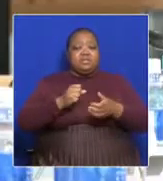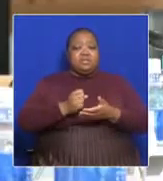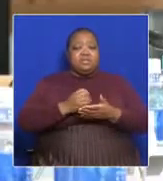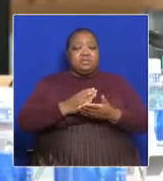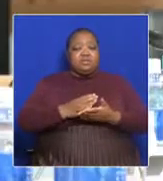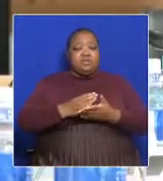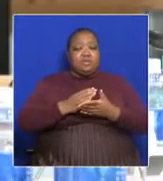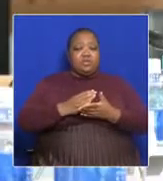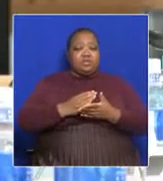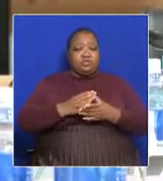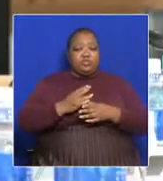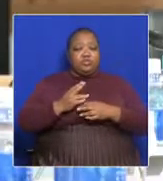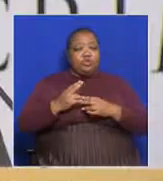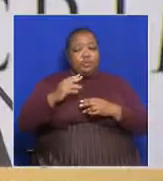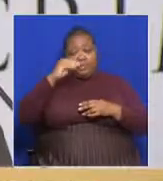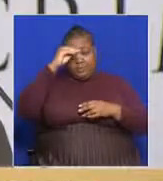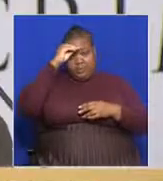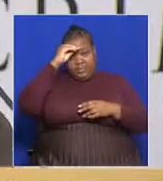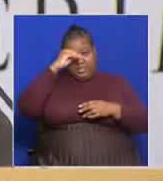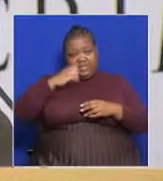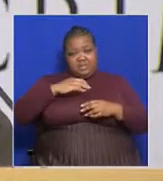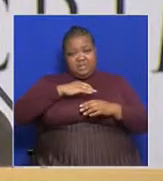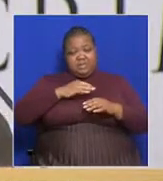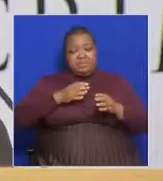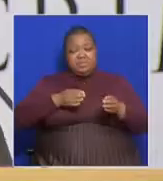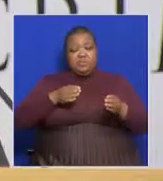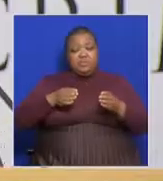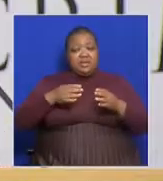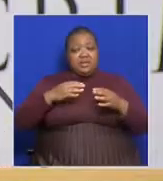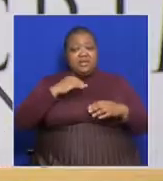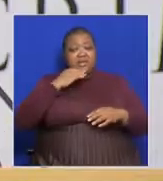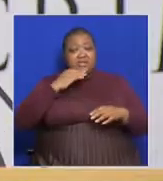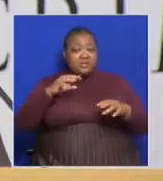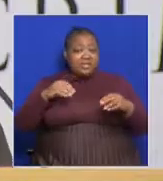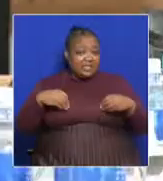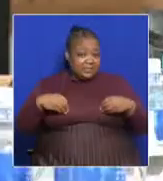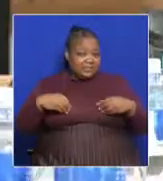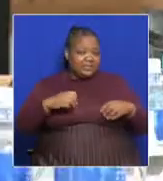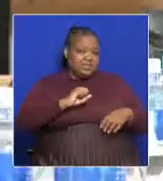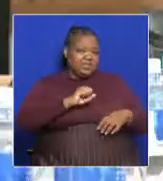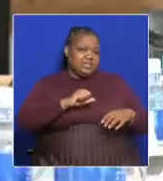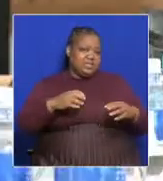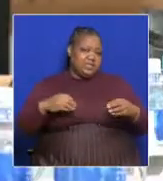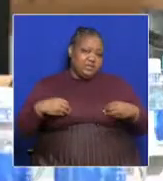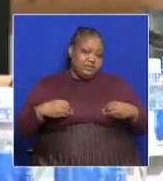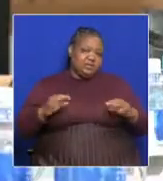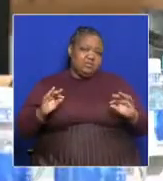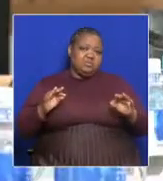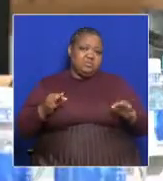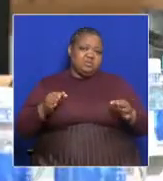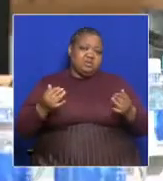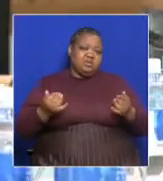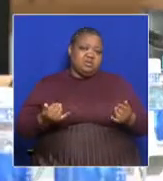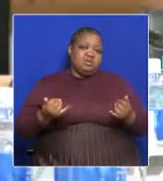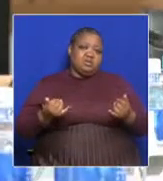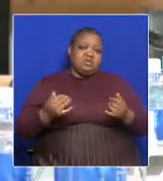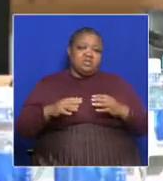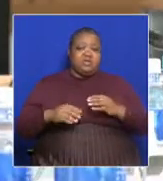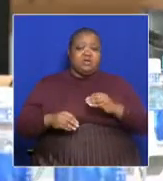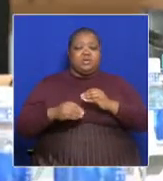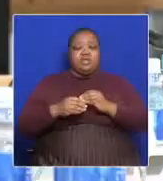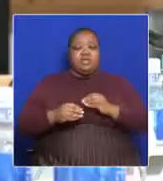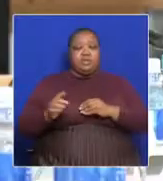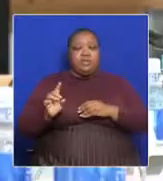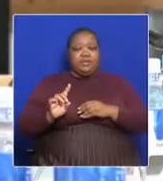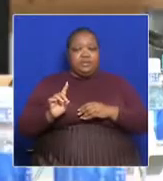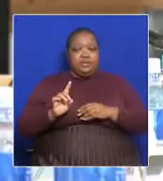reinforcement. yes, I can accept. You accept that? Yes. All right. Now, what I want to add to this